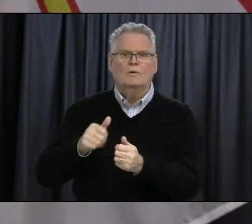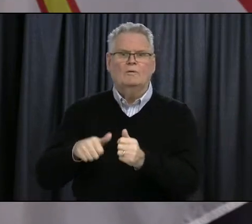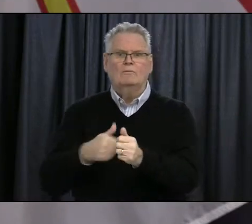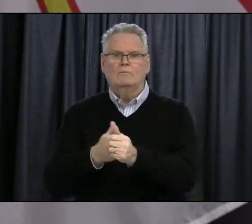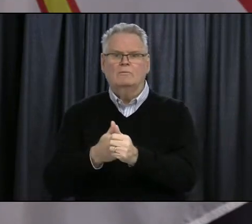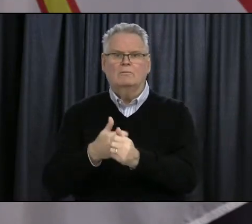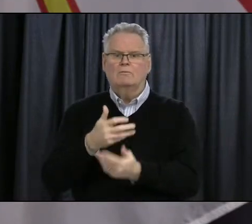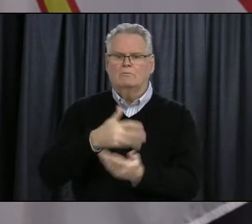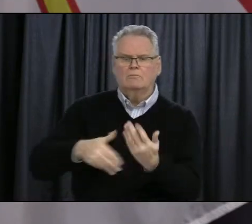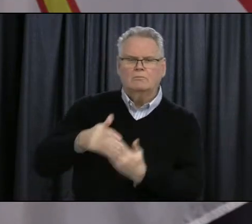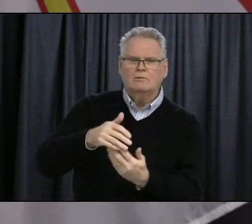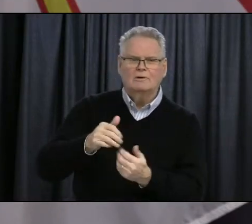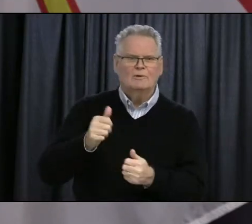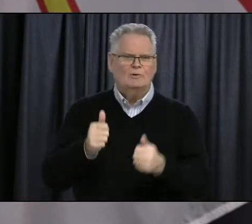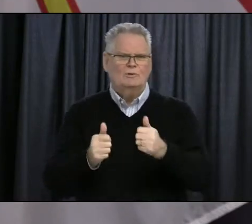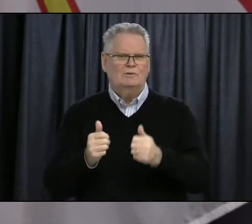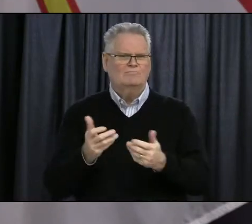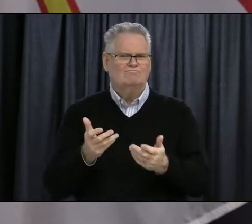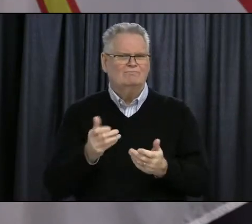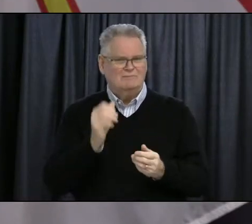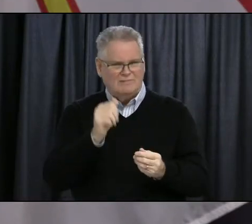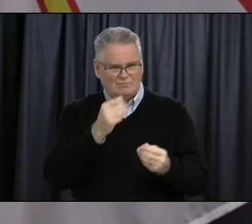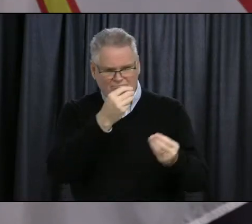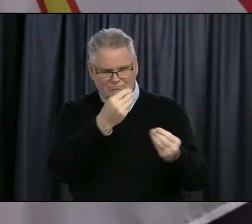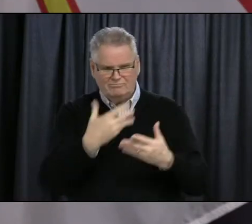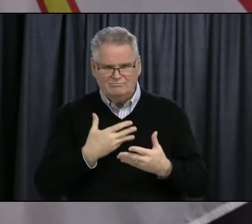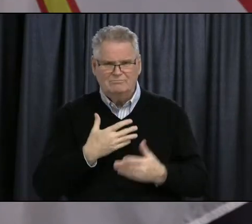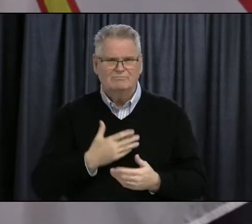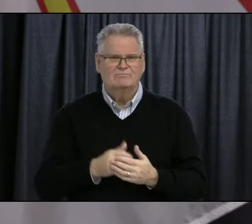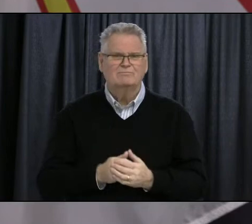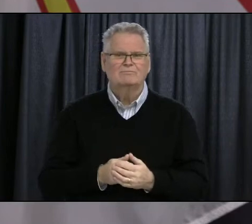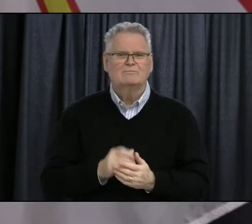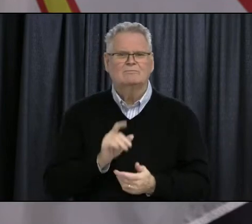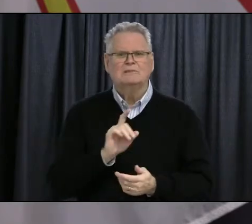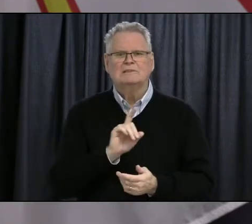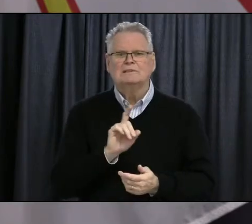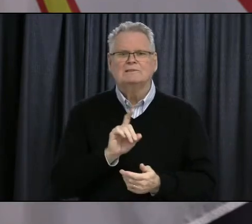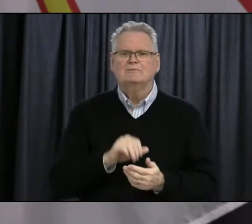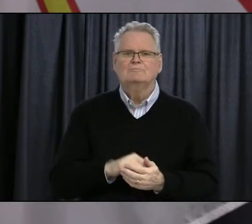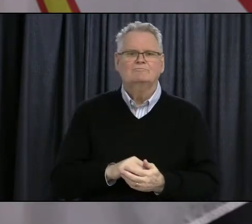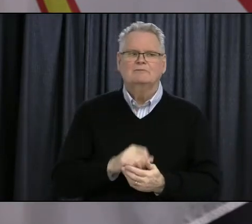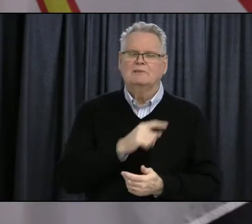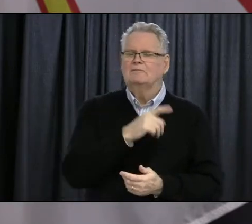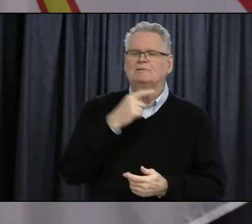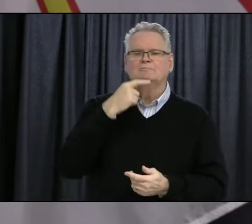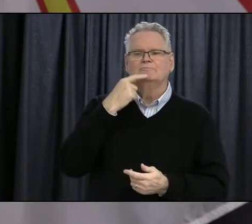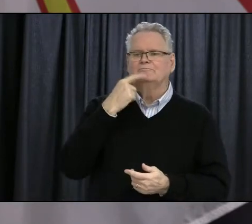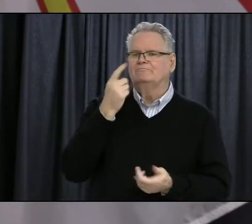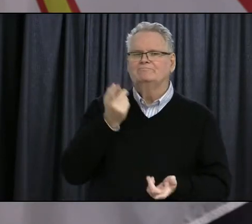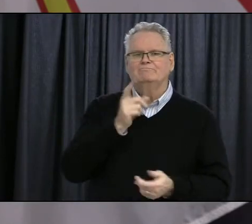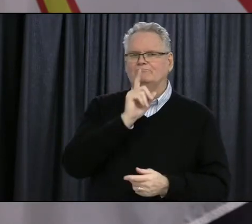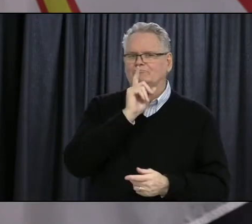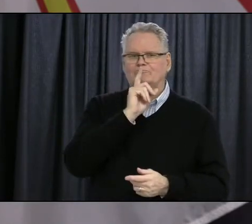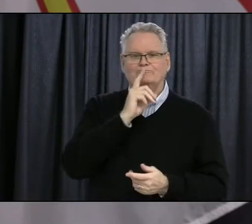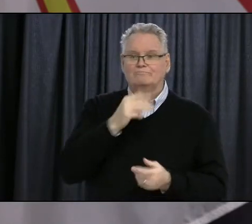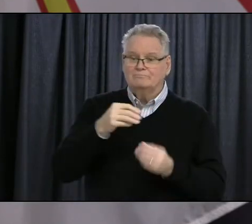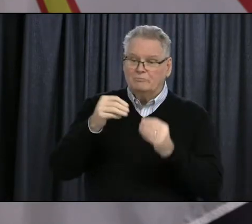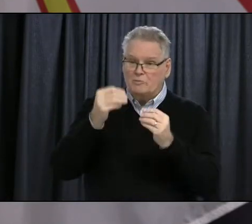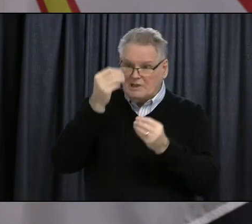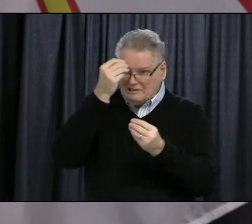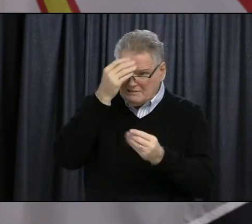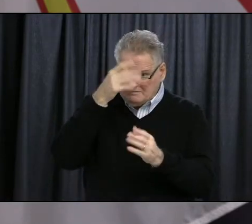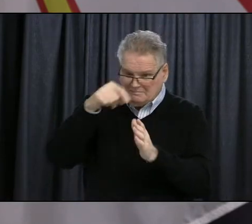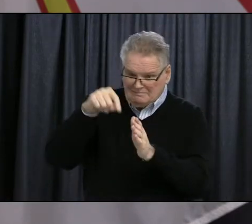give any details about the case in particular due to privacy issues, obviously, but what I can say is that